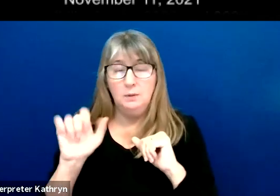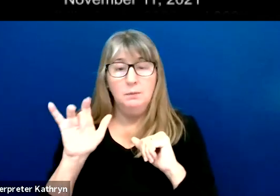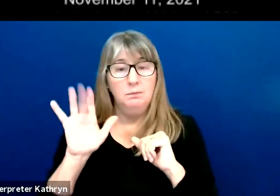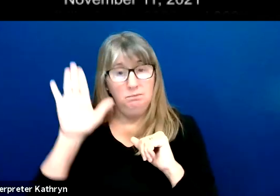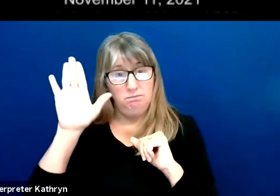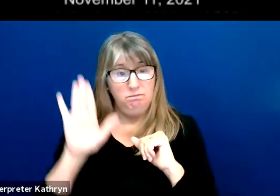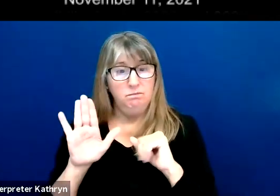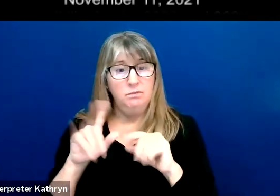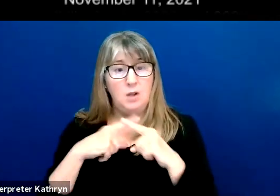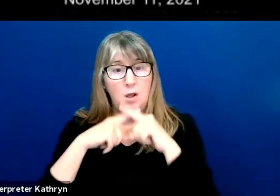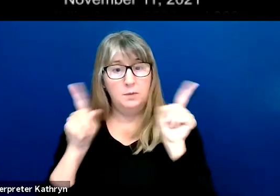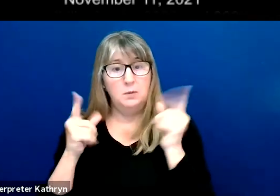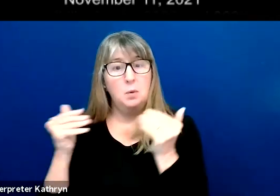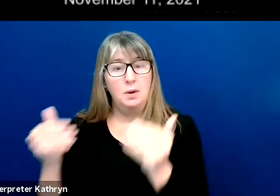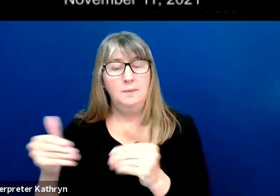go ahead and unmute.